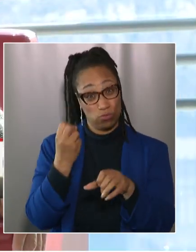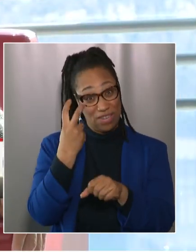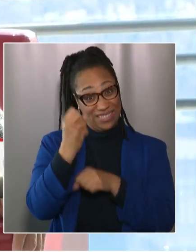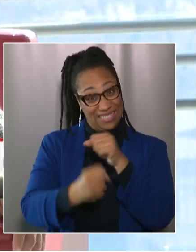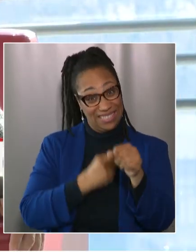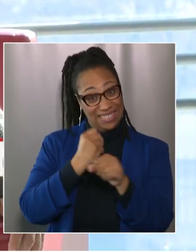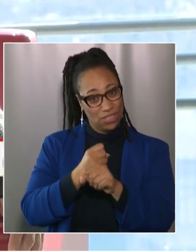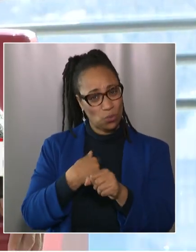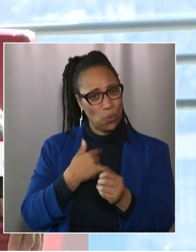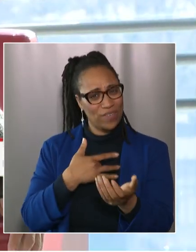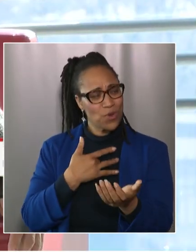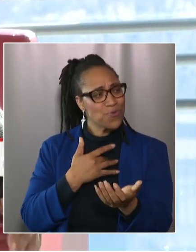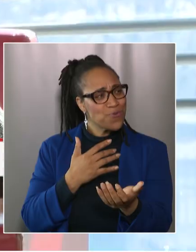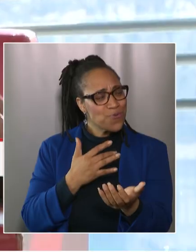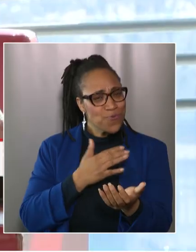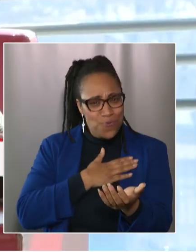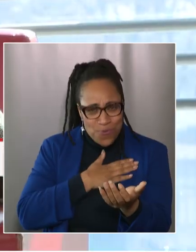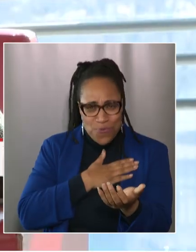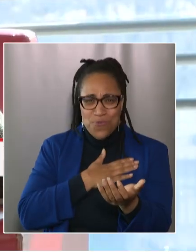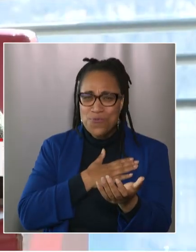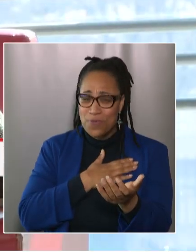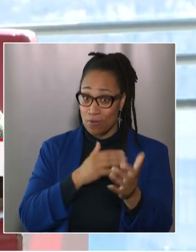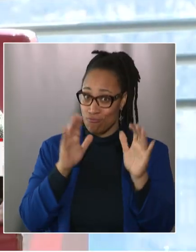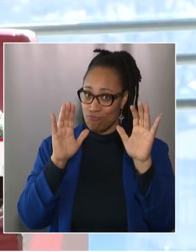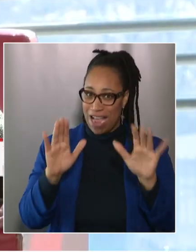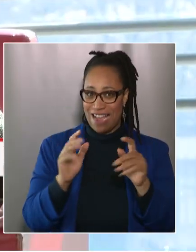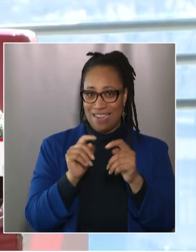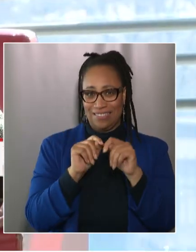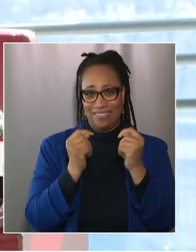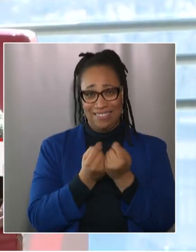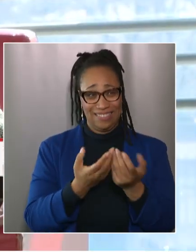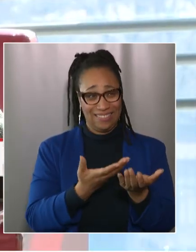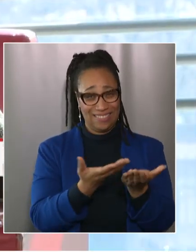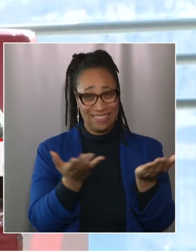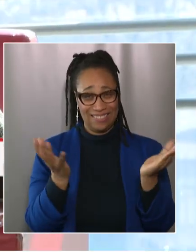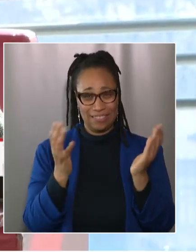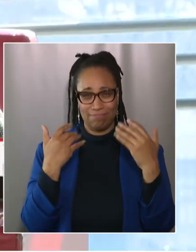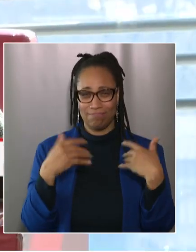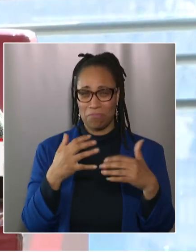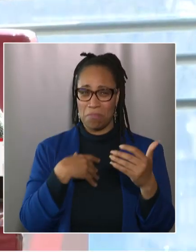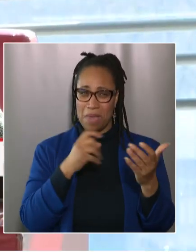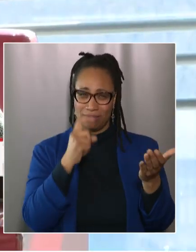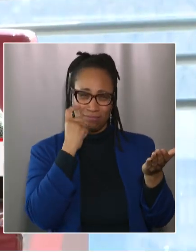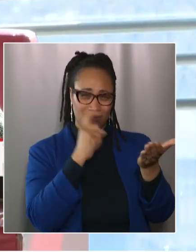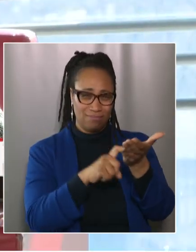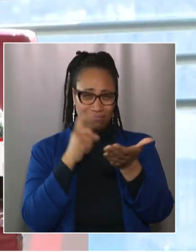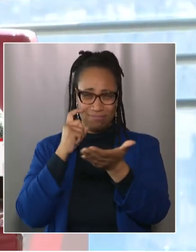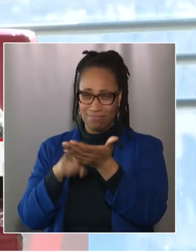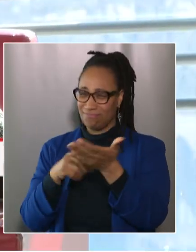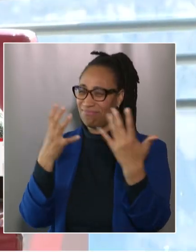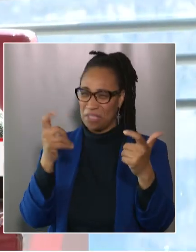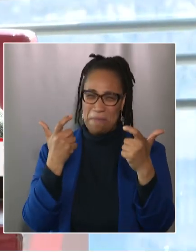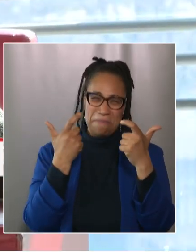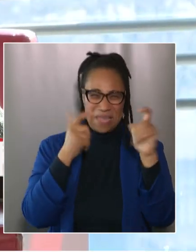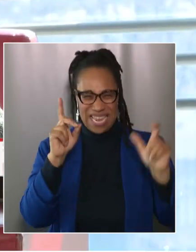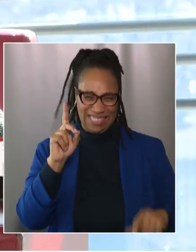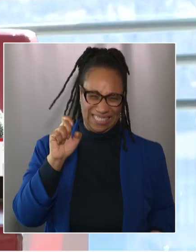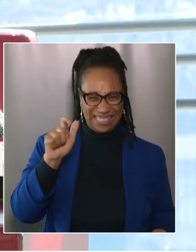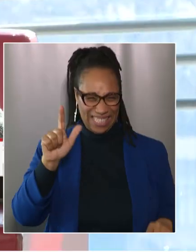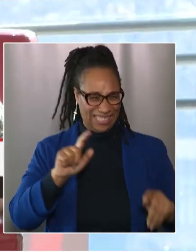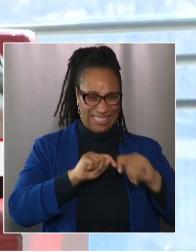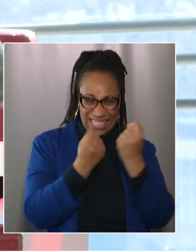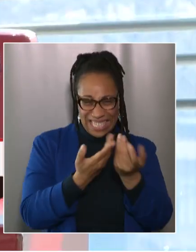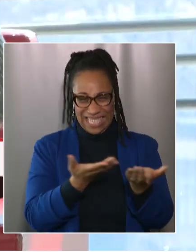have just a tremendous team. So let me acknowledge the wonderful big deal team, current, past,